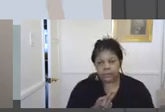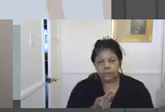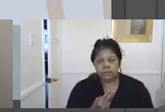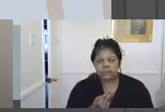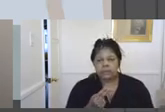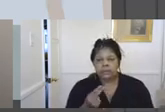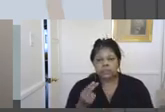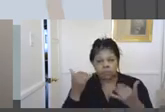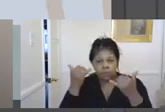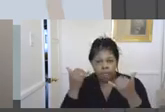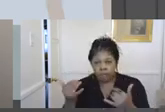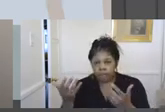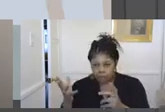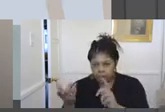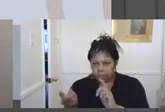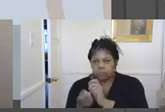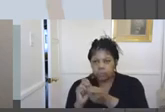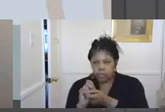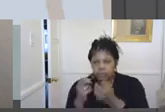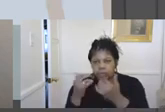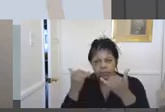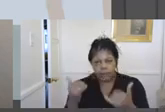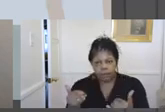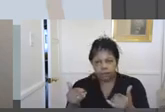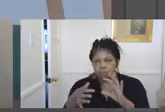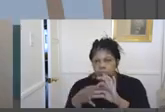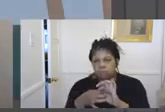changed. Now I can get out of isolation mode.